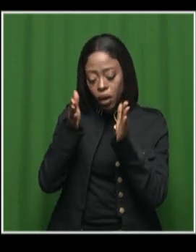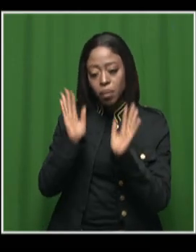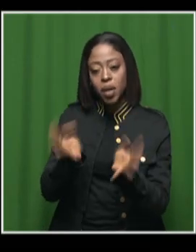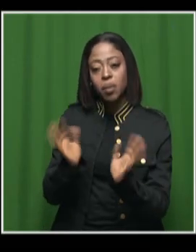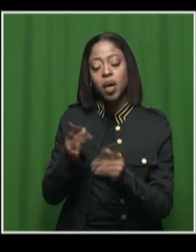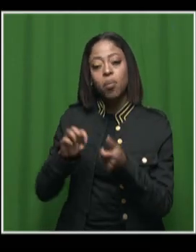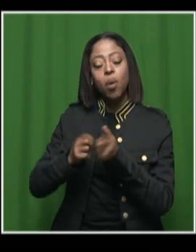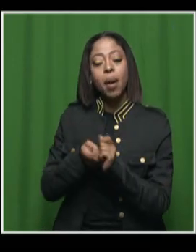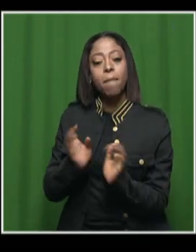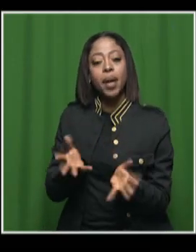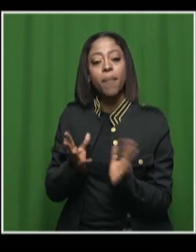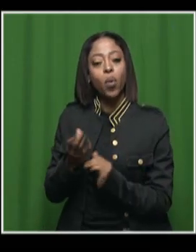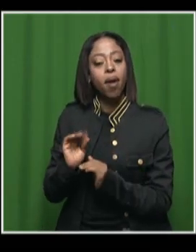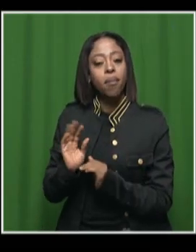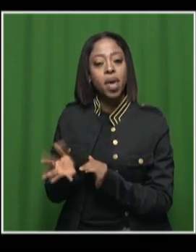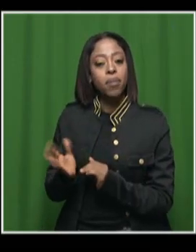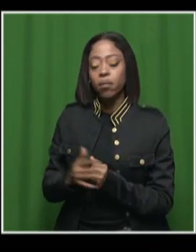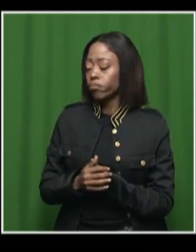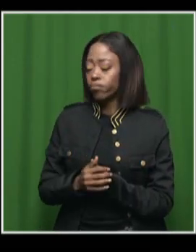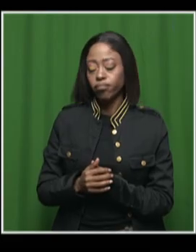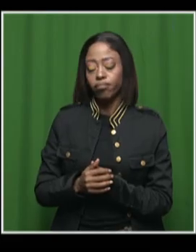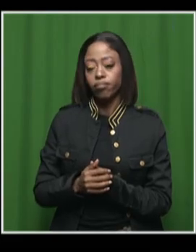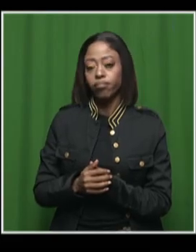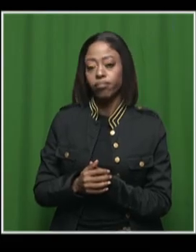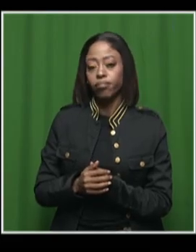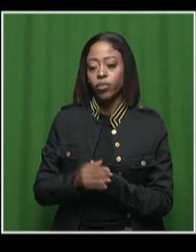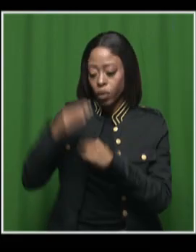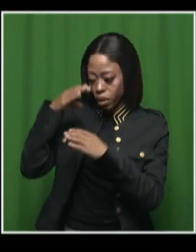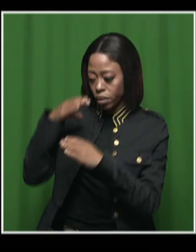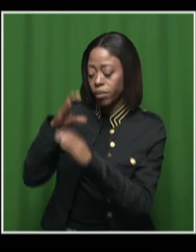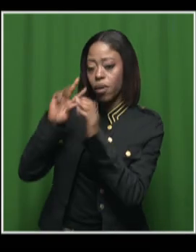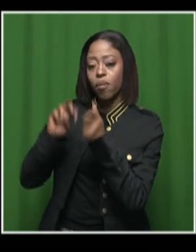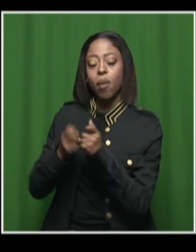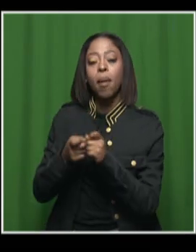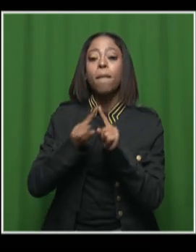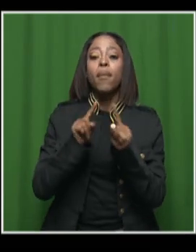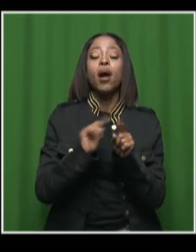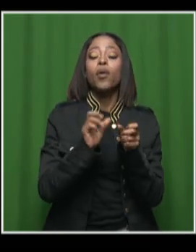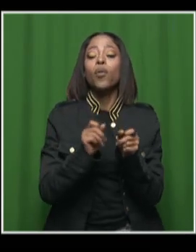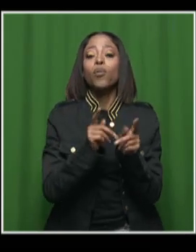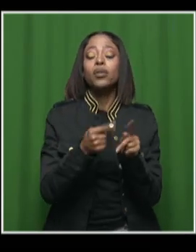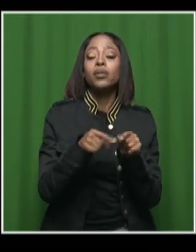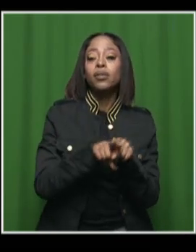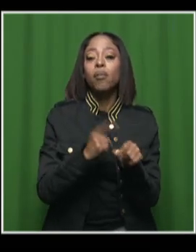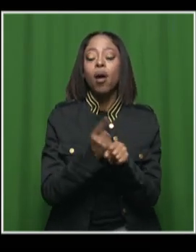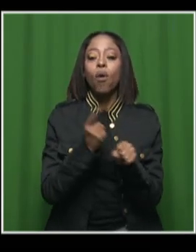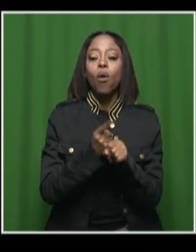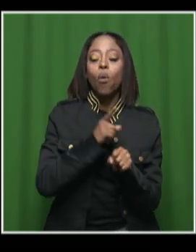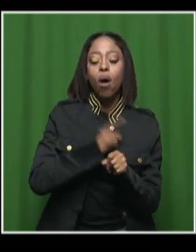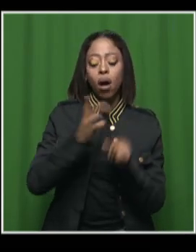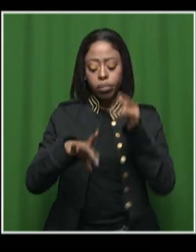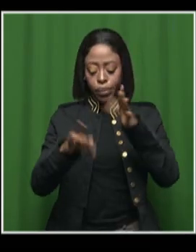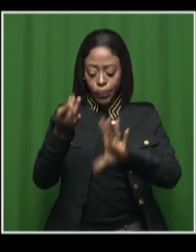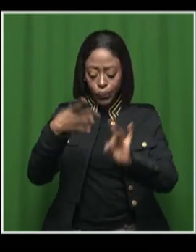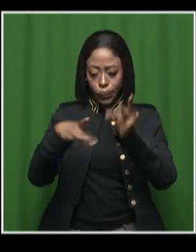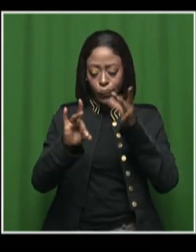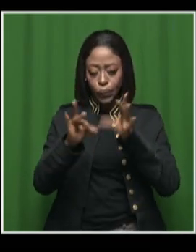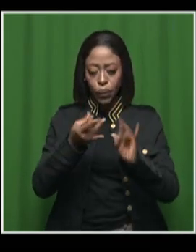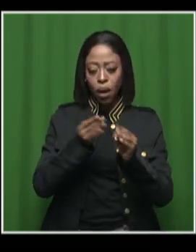the problems we've faced, and we have many, is to also, yes, indeed, to platform the sort of diagnosis of what has gone